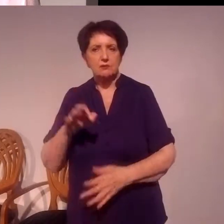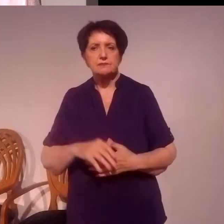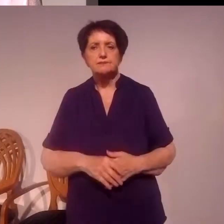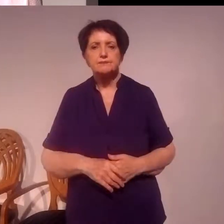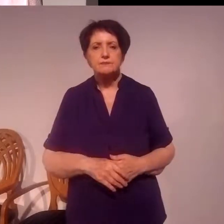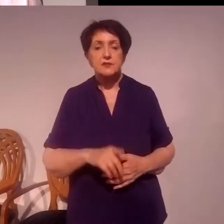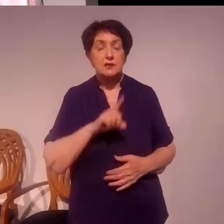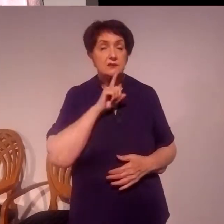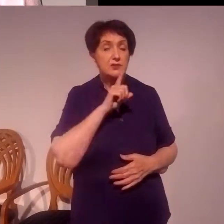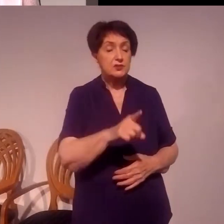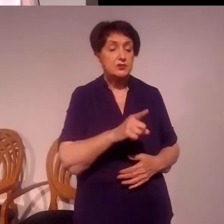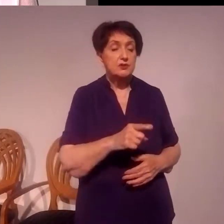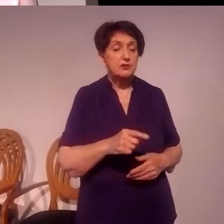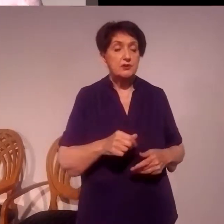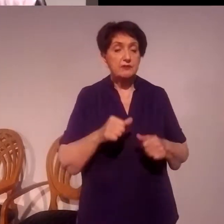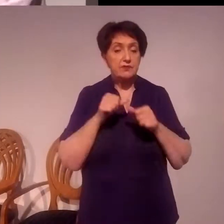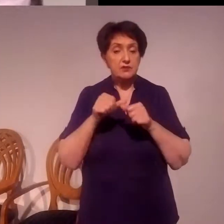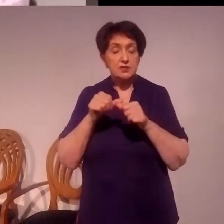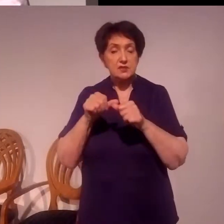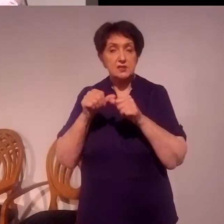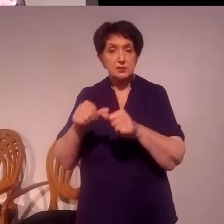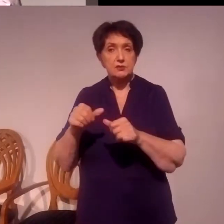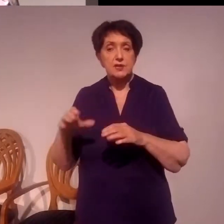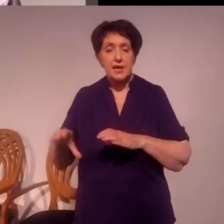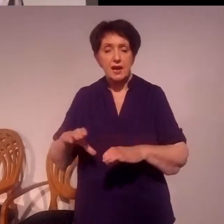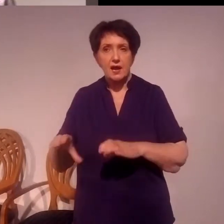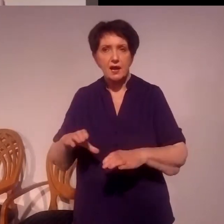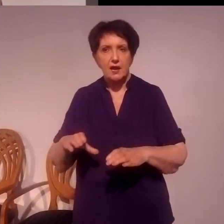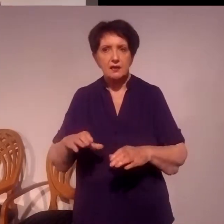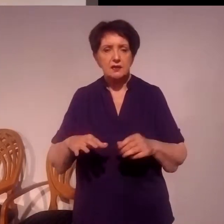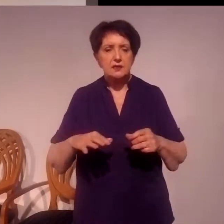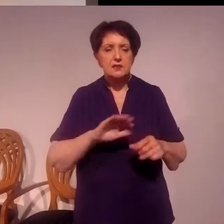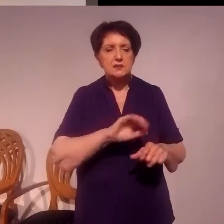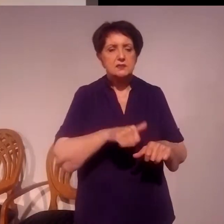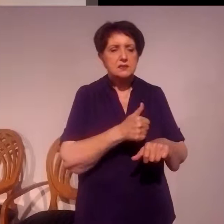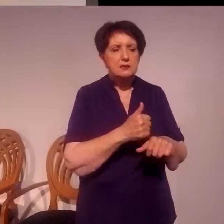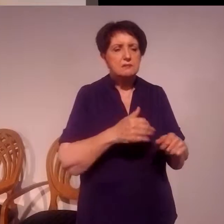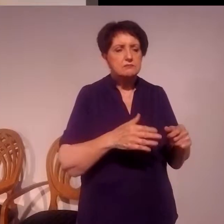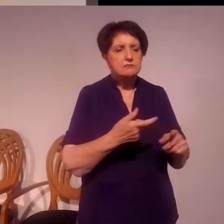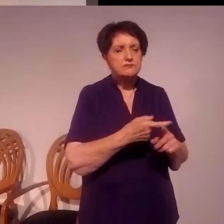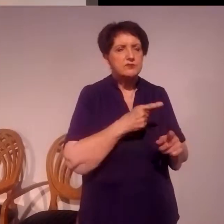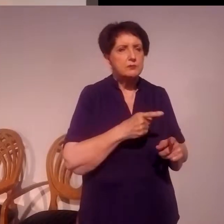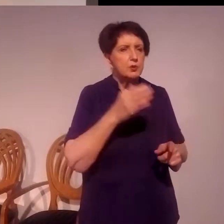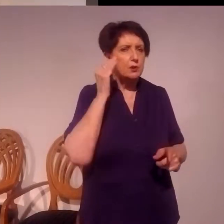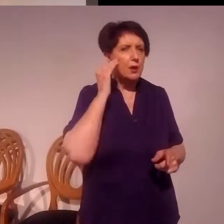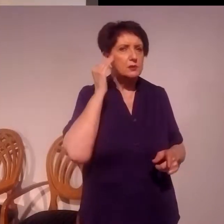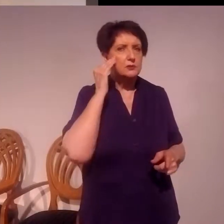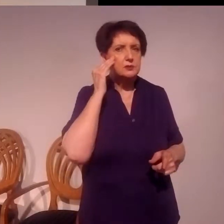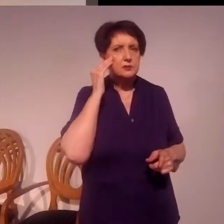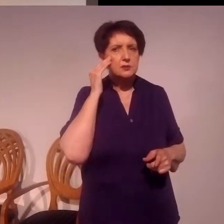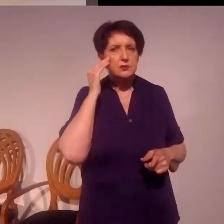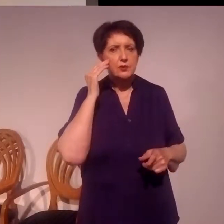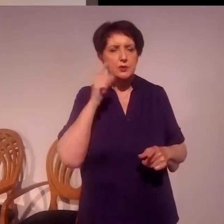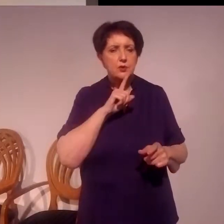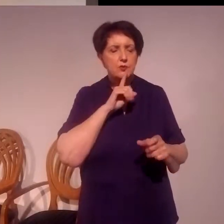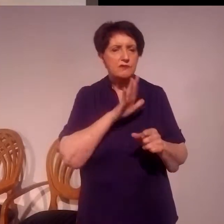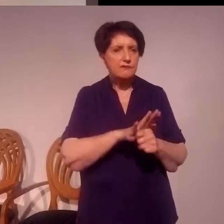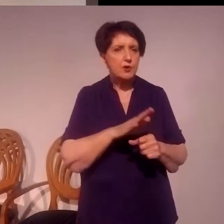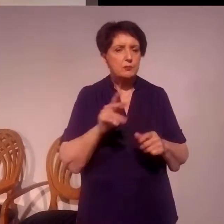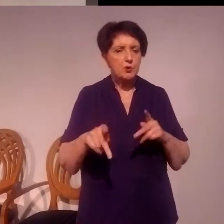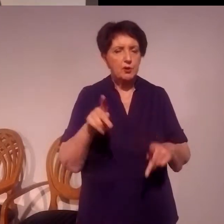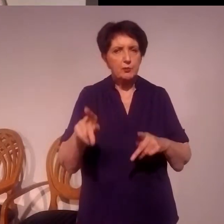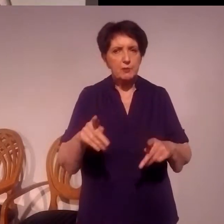Indeed, when we keep on acting based on our conscience, we affirm our